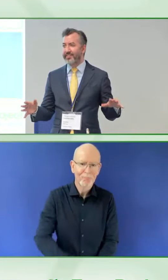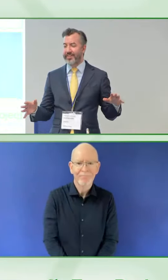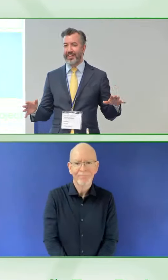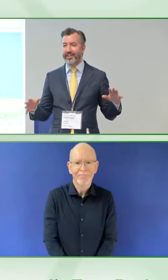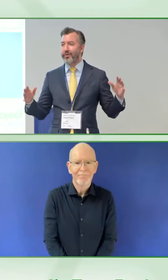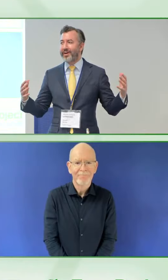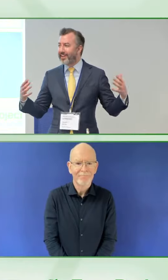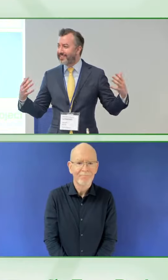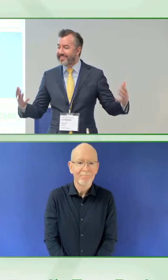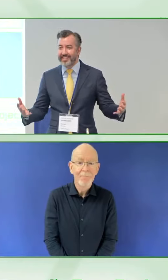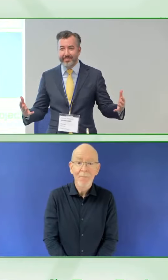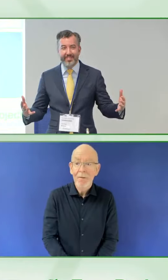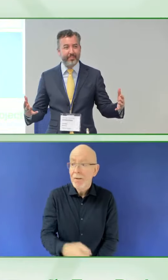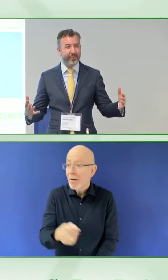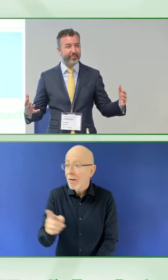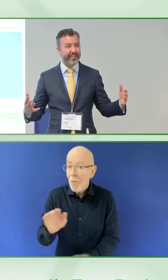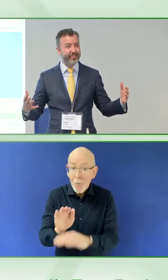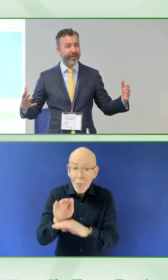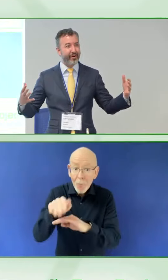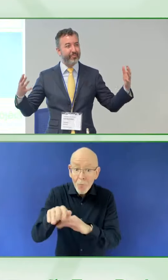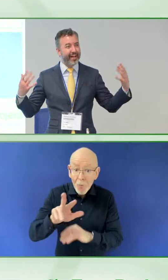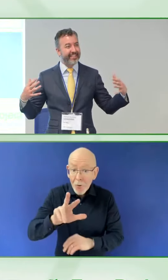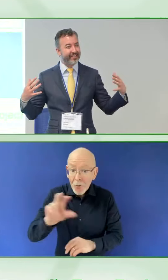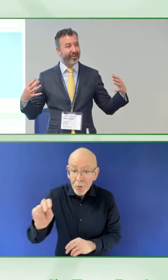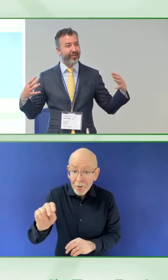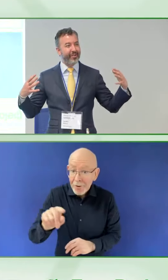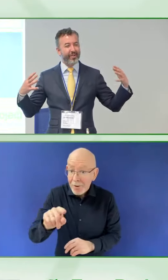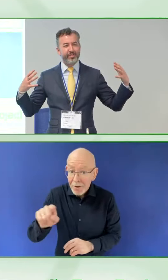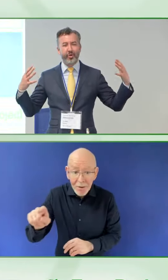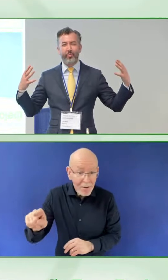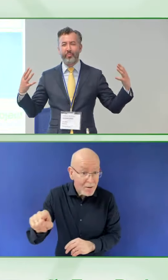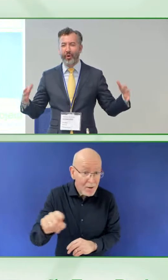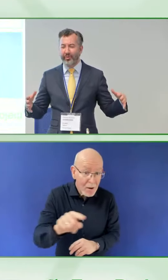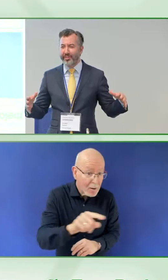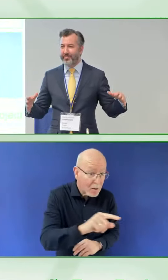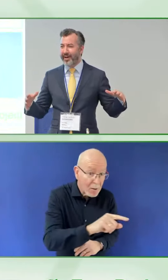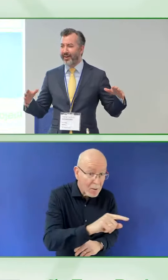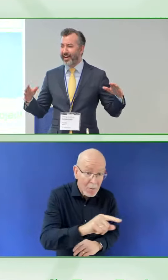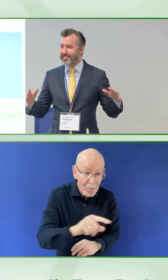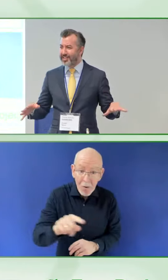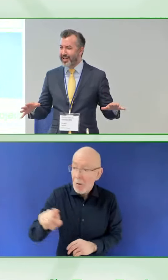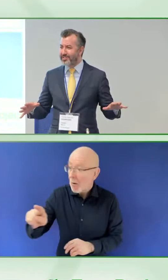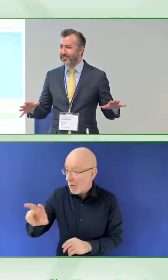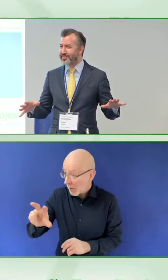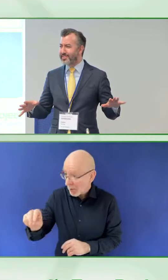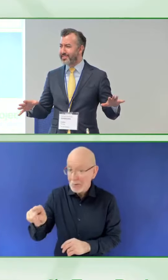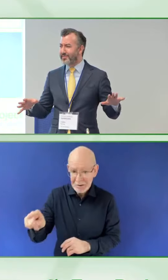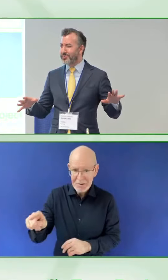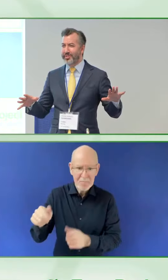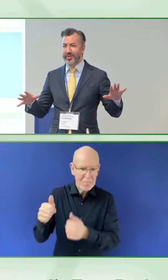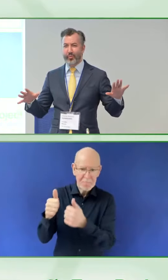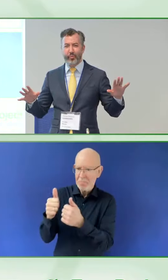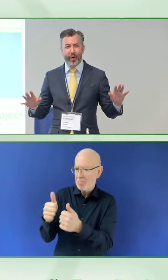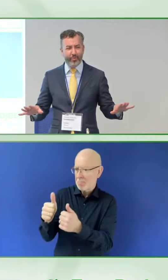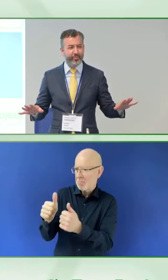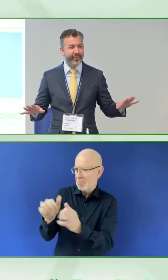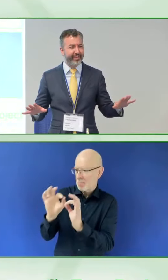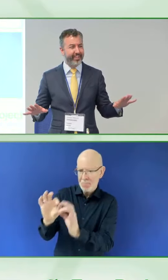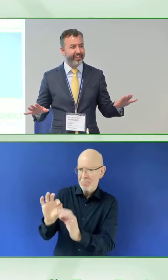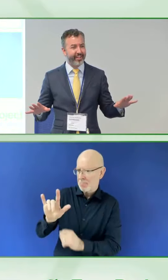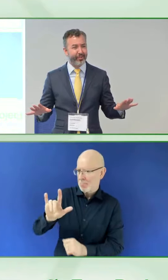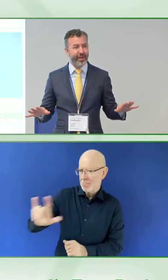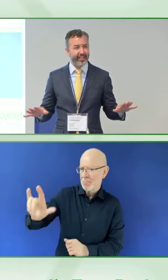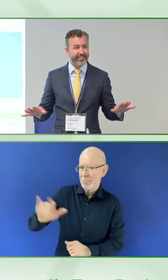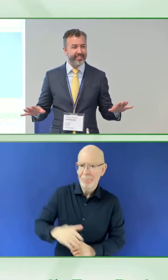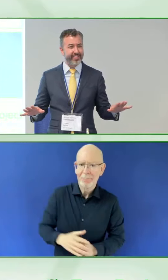brainstorming activity. I know it might not seem simple because our minds are so molded by our educational systems, which are